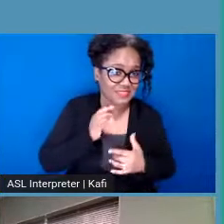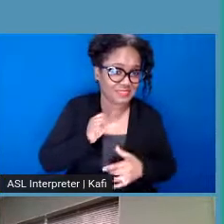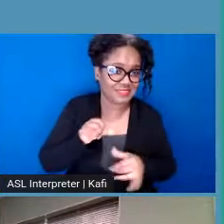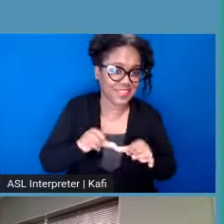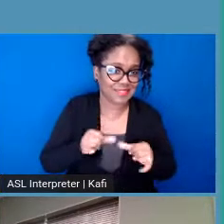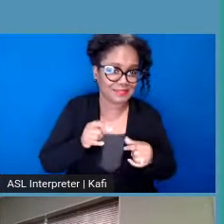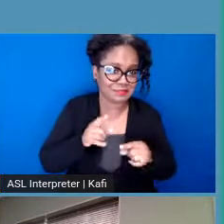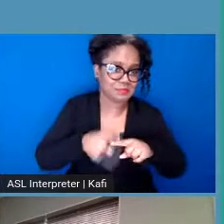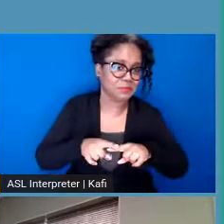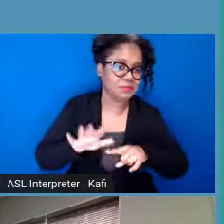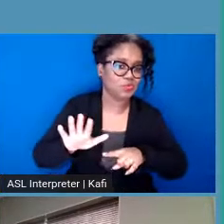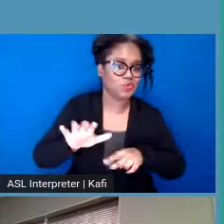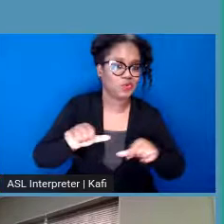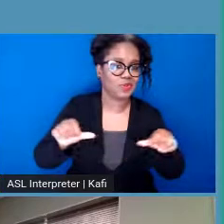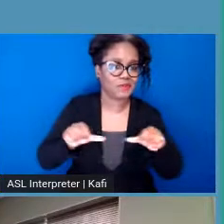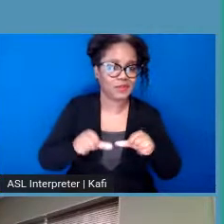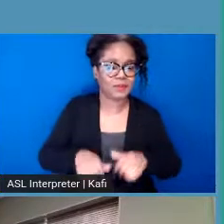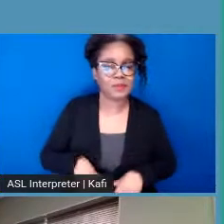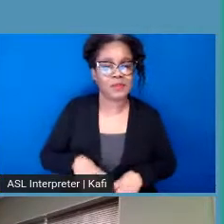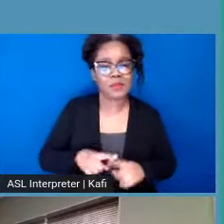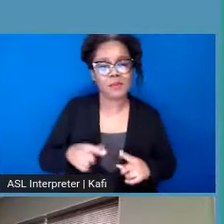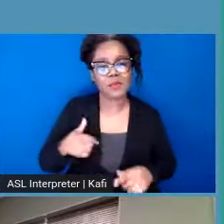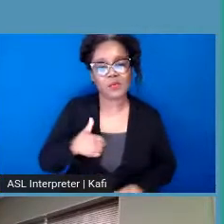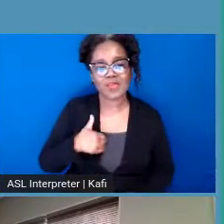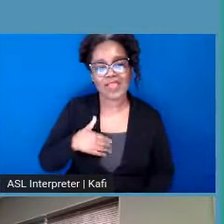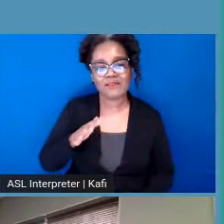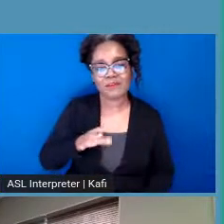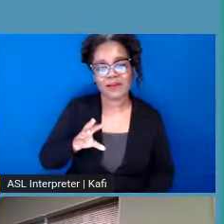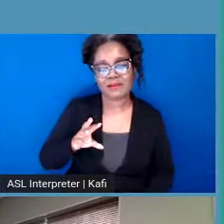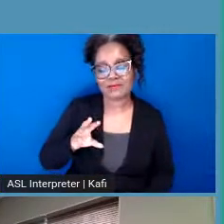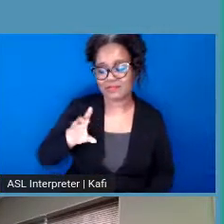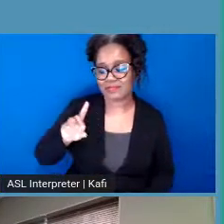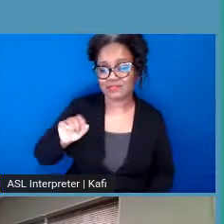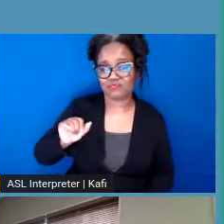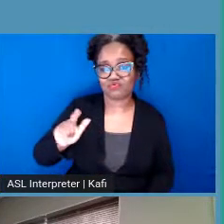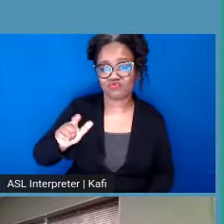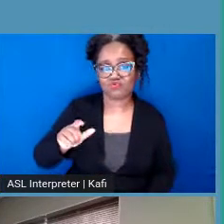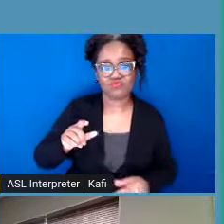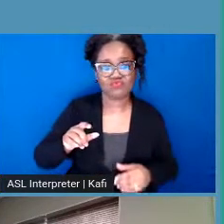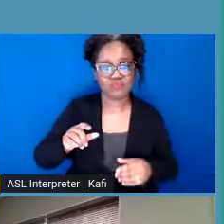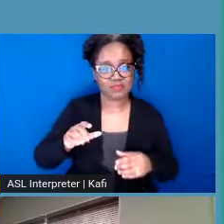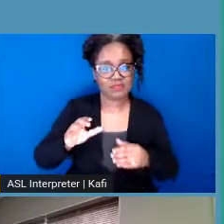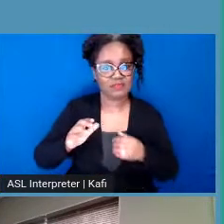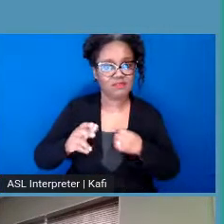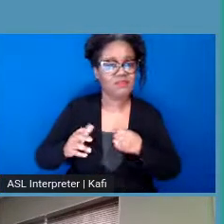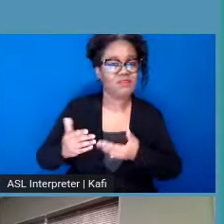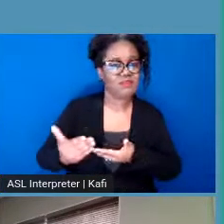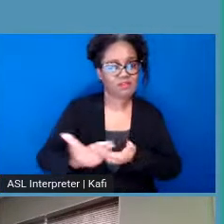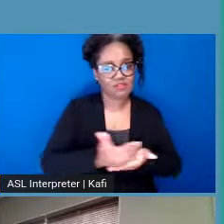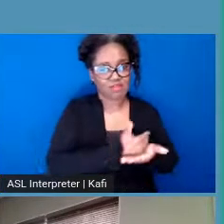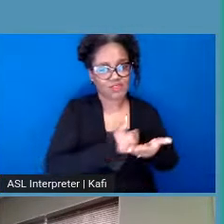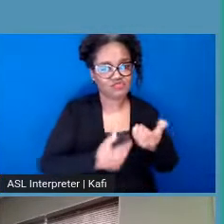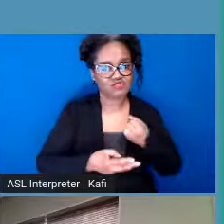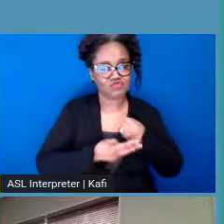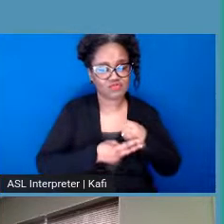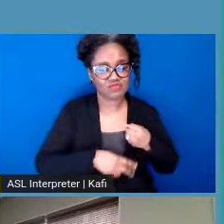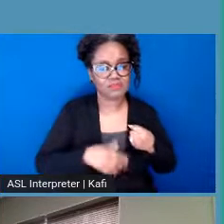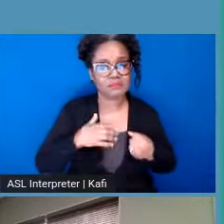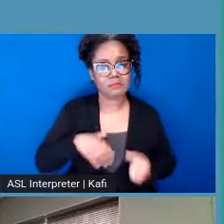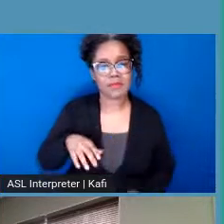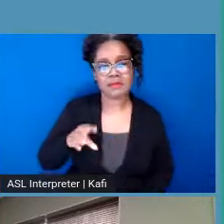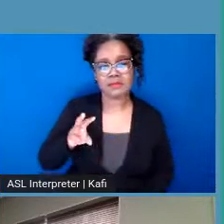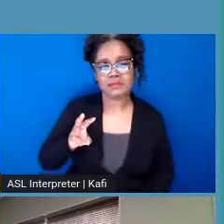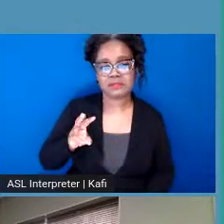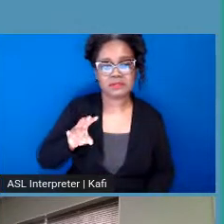of around 7 or 8 folks. I was very impressed by the size of the collections department when I came there. And